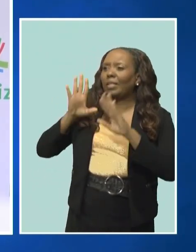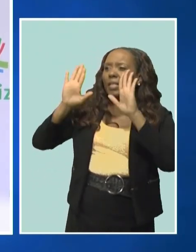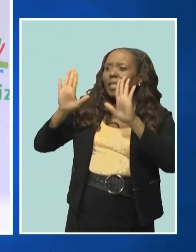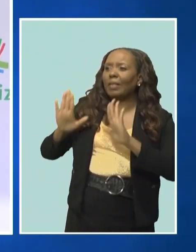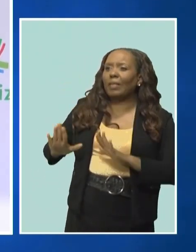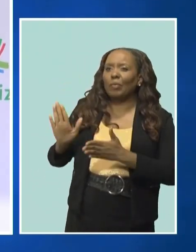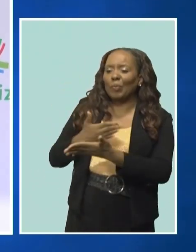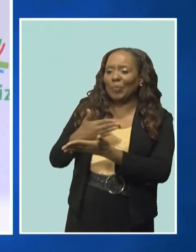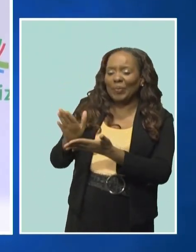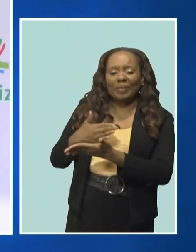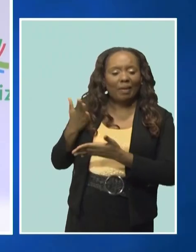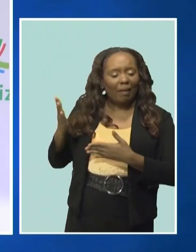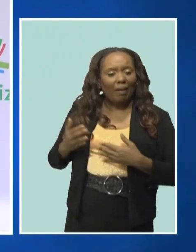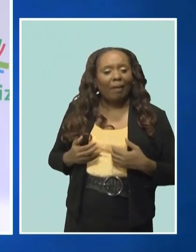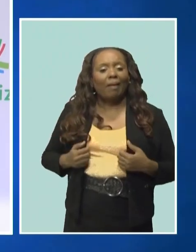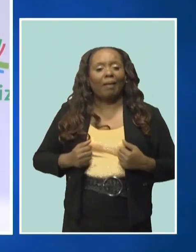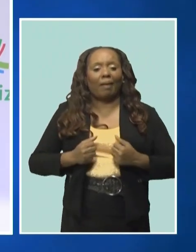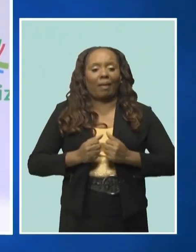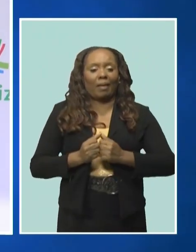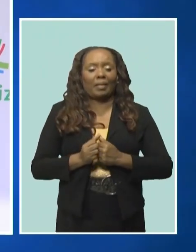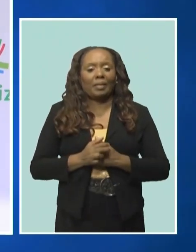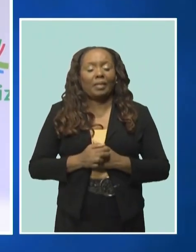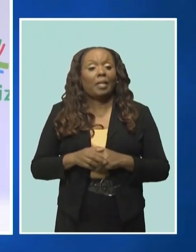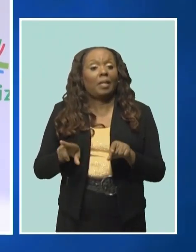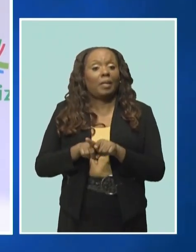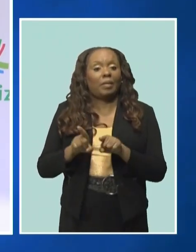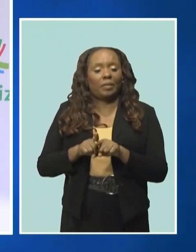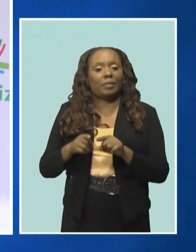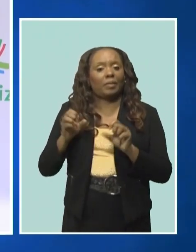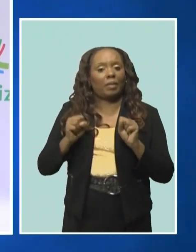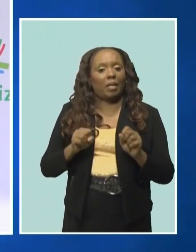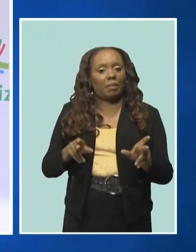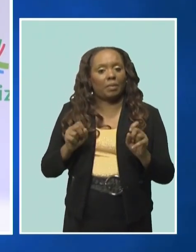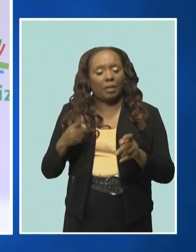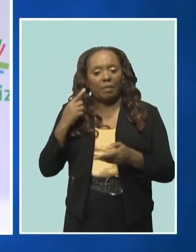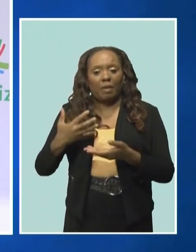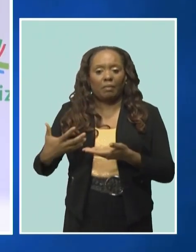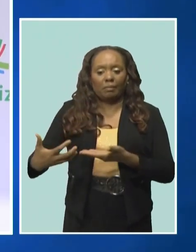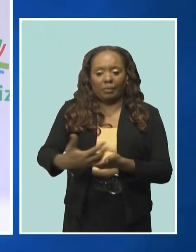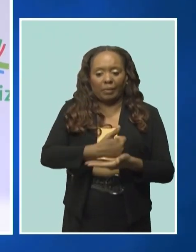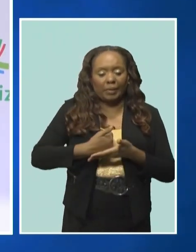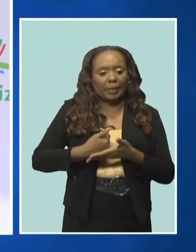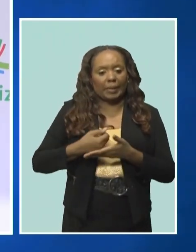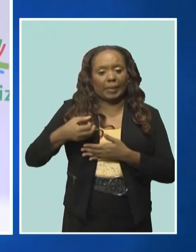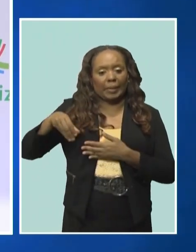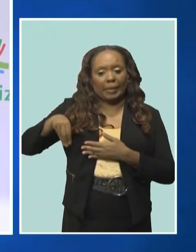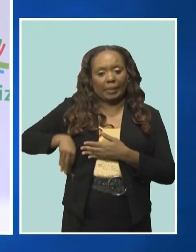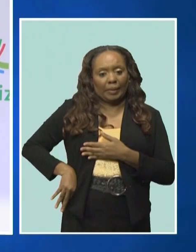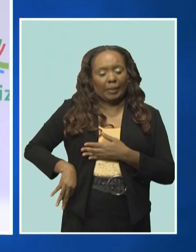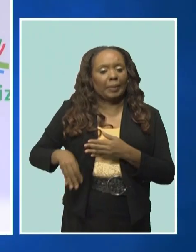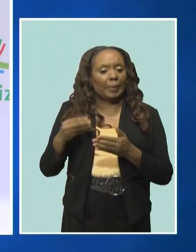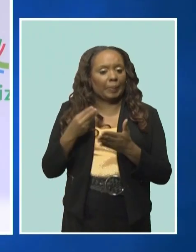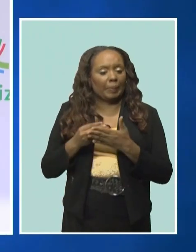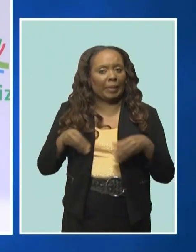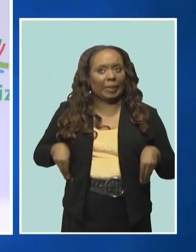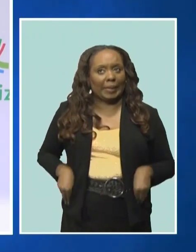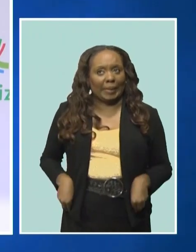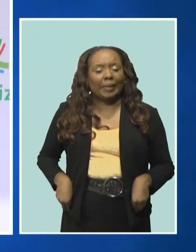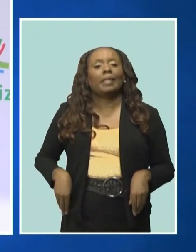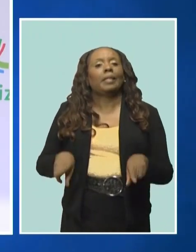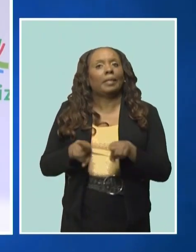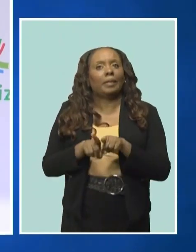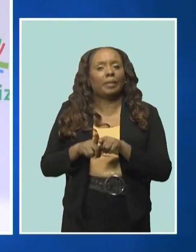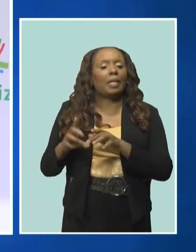very much. It creates income-earning opportunities for entrepreneurs and facilitates an environment of social